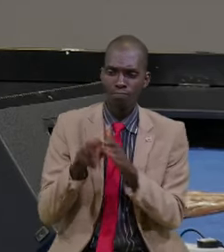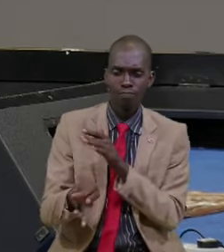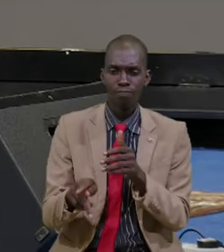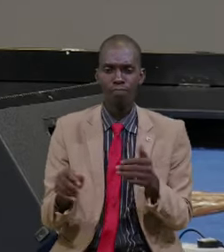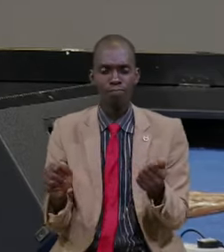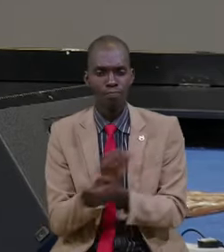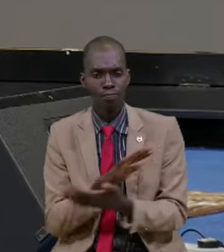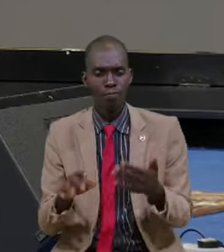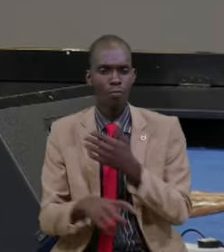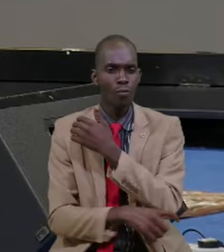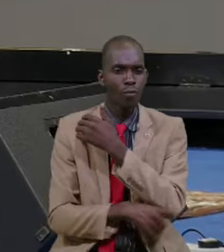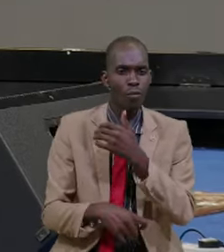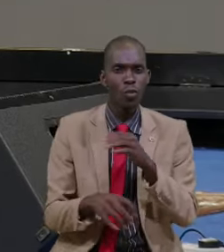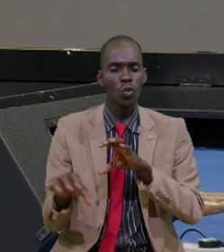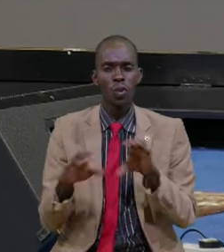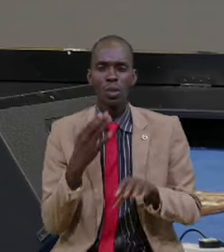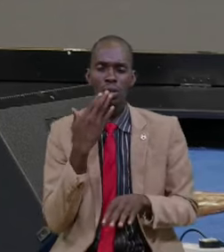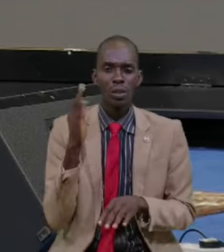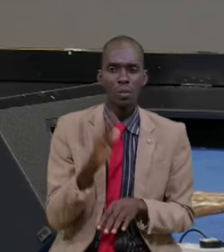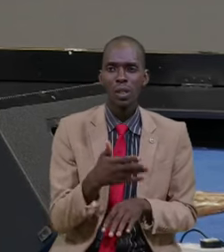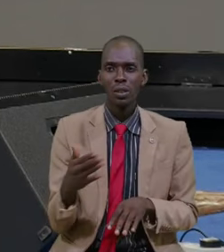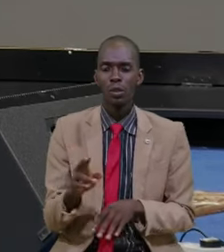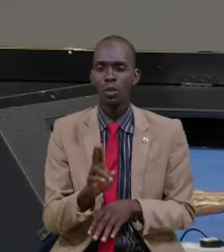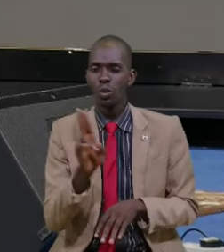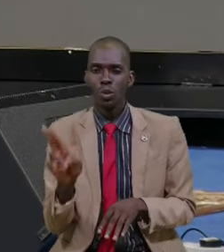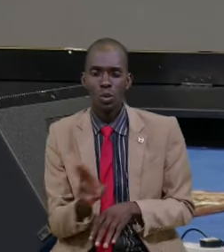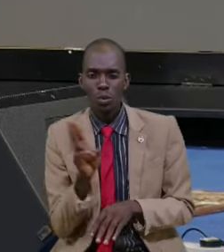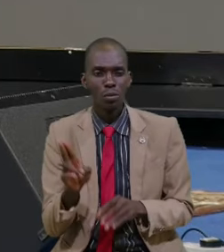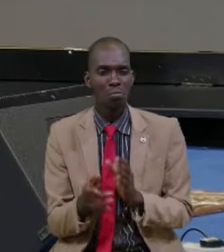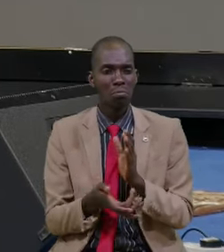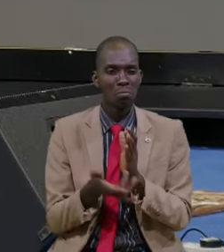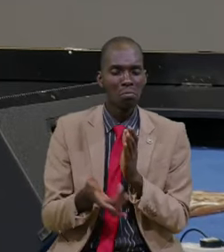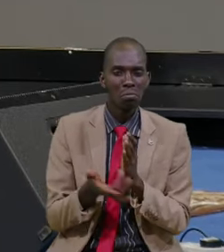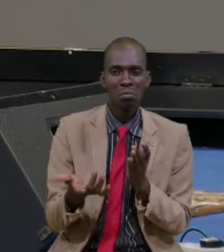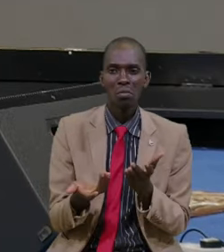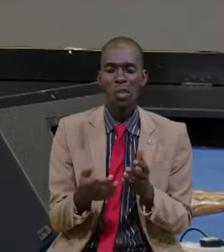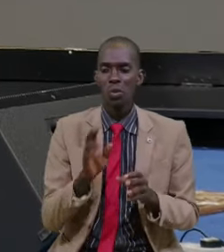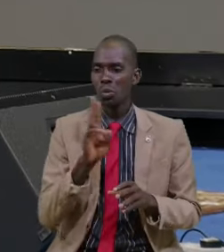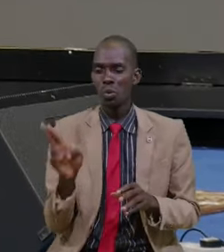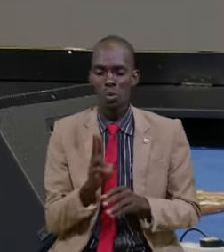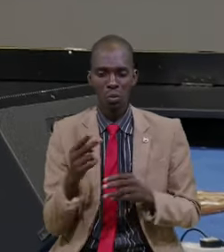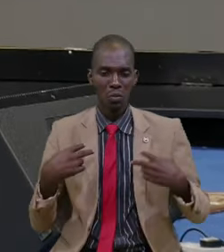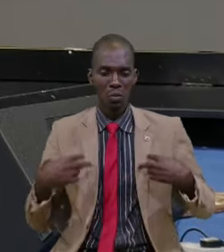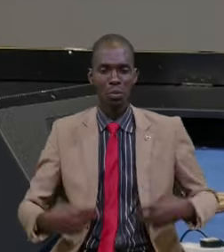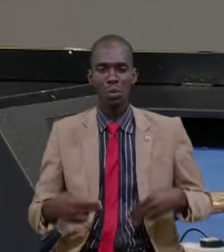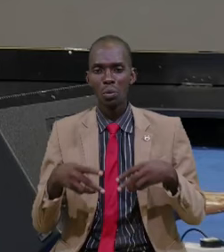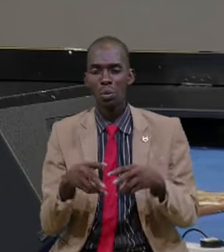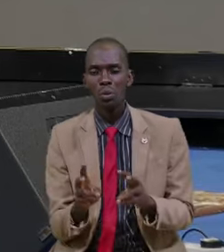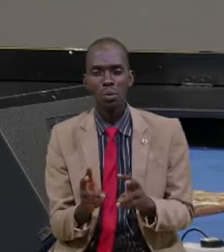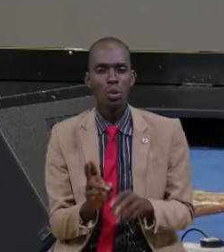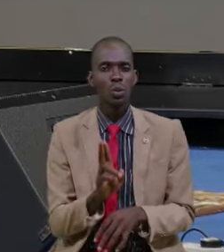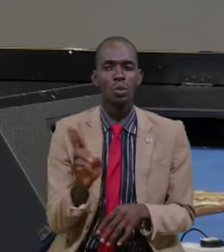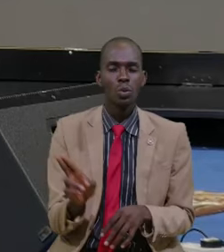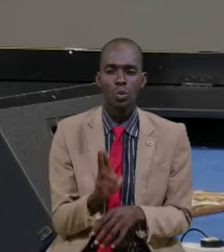can deceive, they can use technical methods, they can use physical methods, they can use, you know,